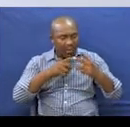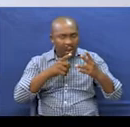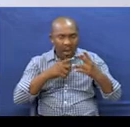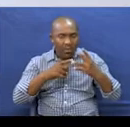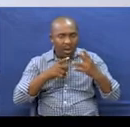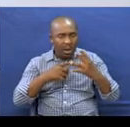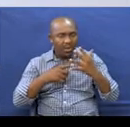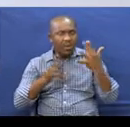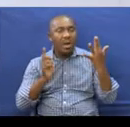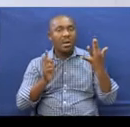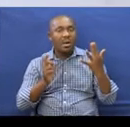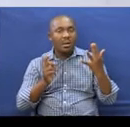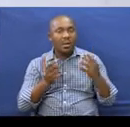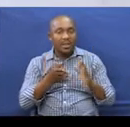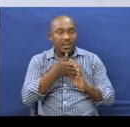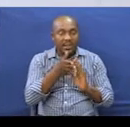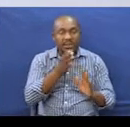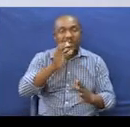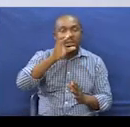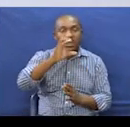with carbohydrate.